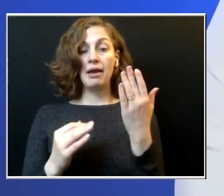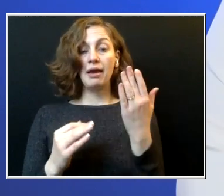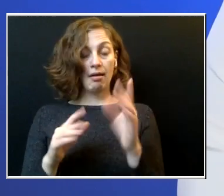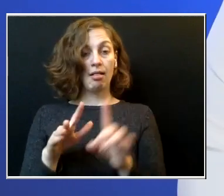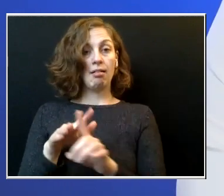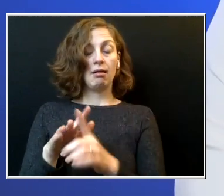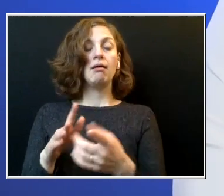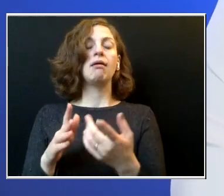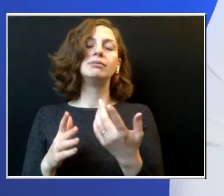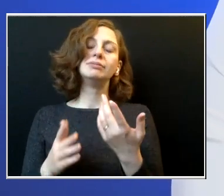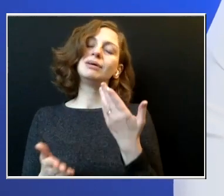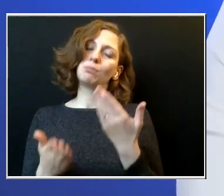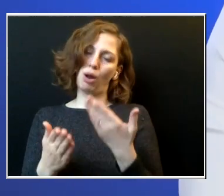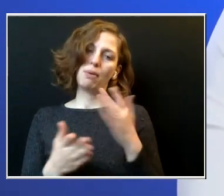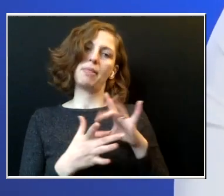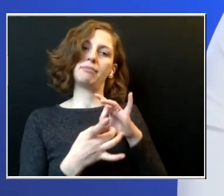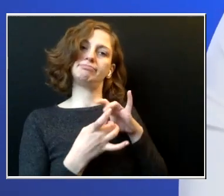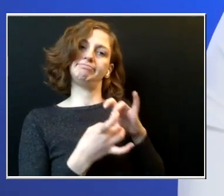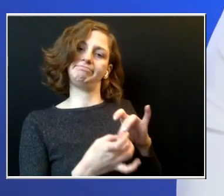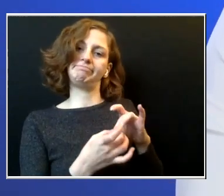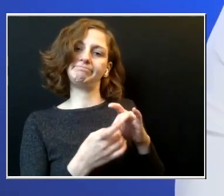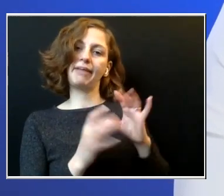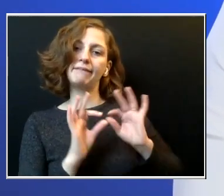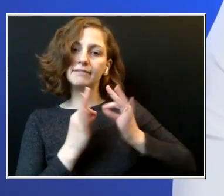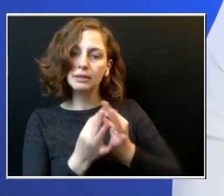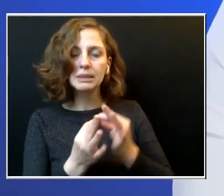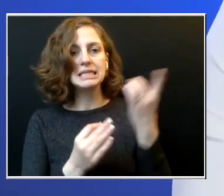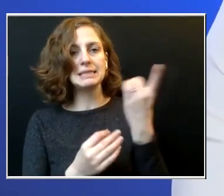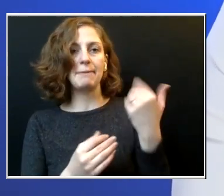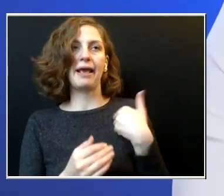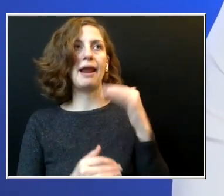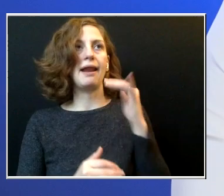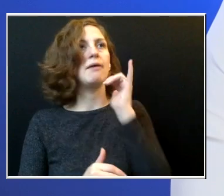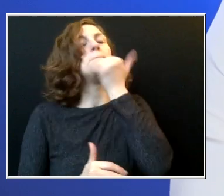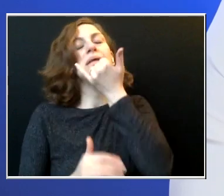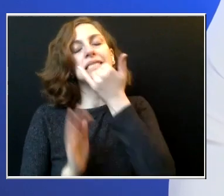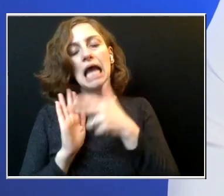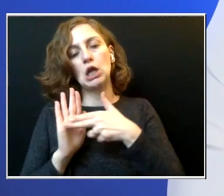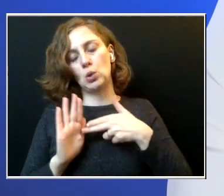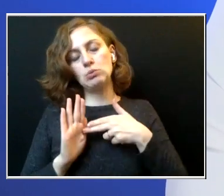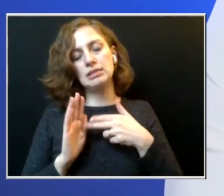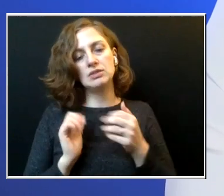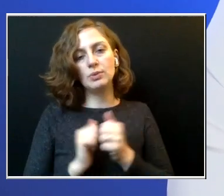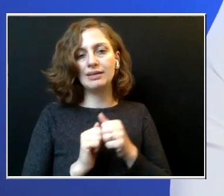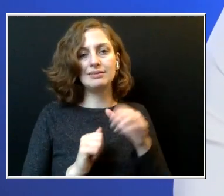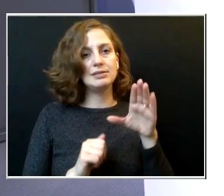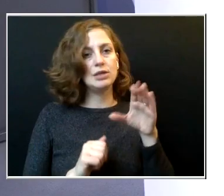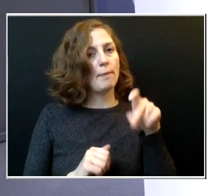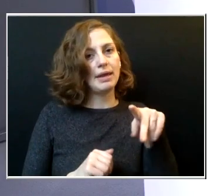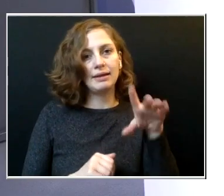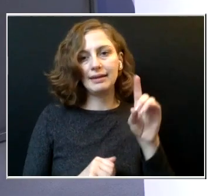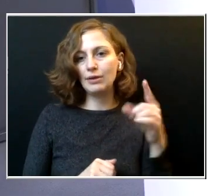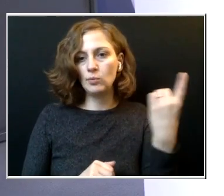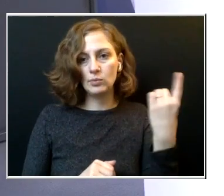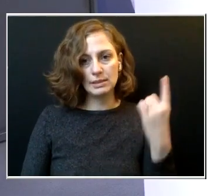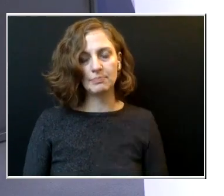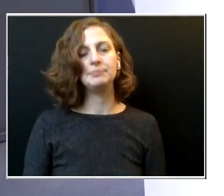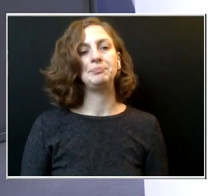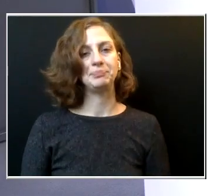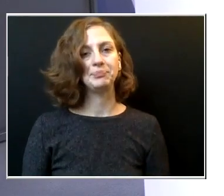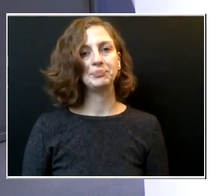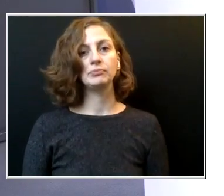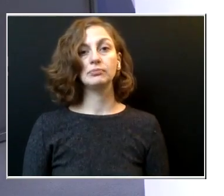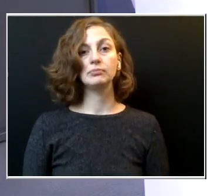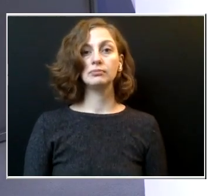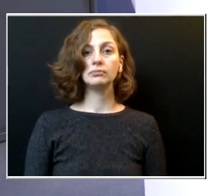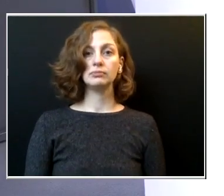with COPD or something else. And I think we'll see more and more cases where the familial count starts to rise. So Maggie, the pirfenidone